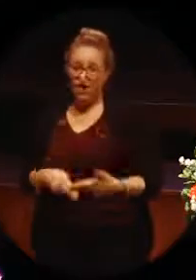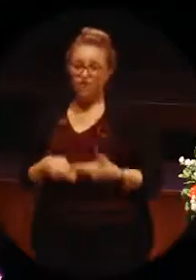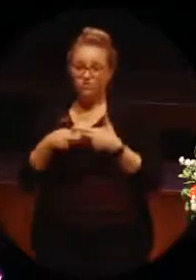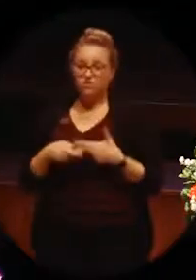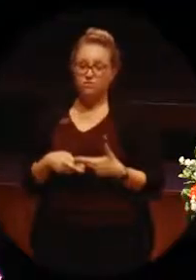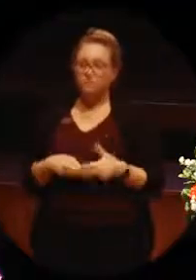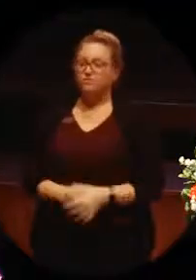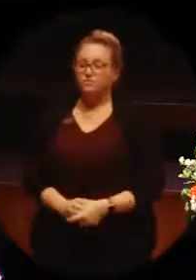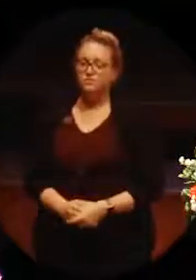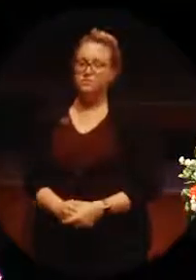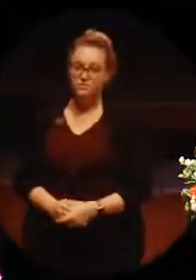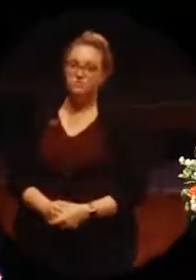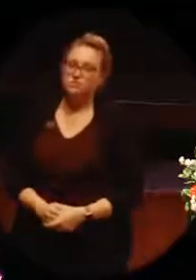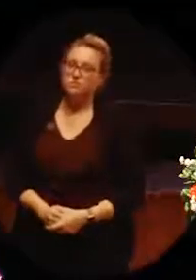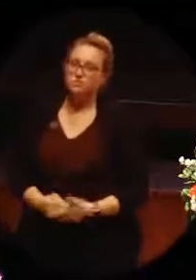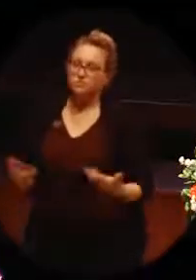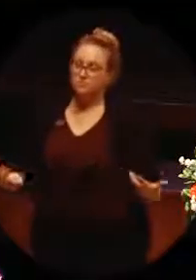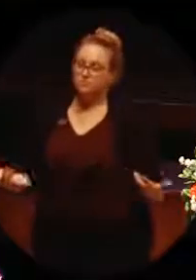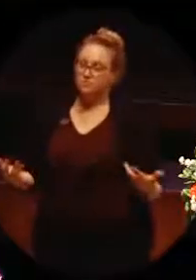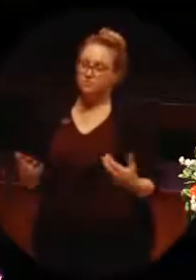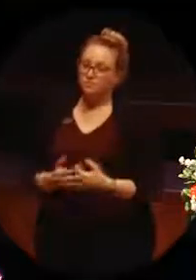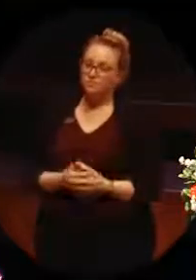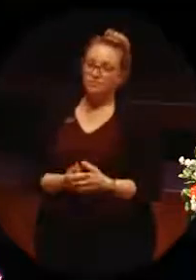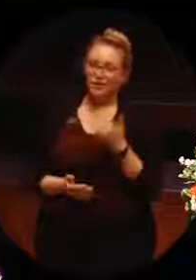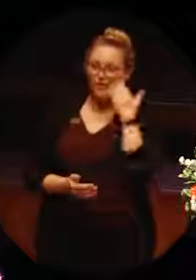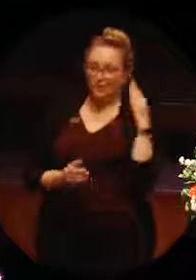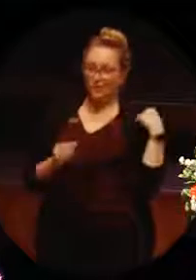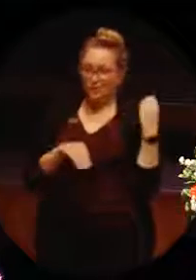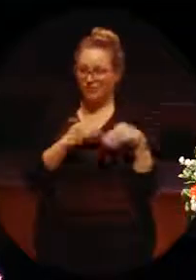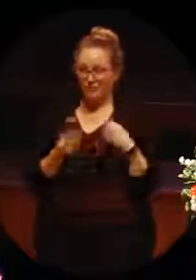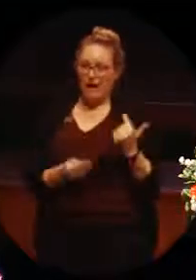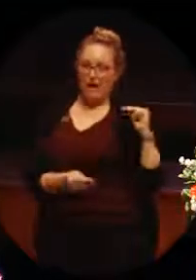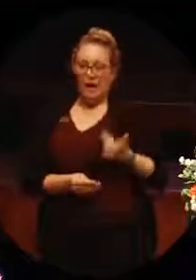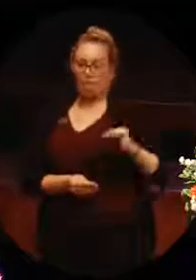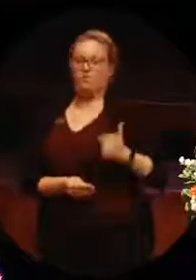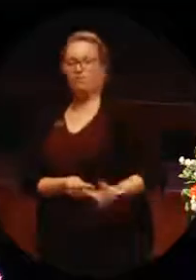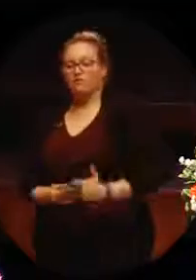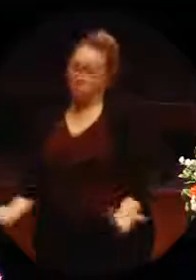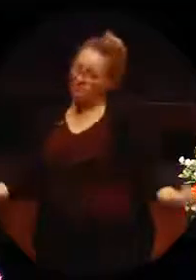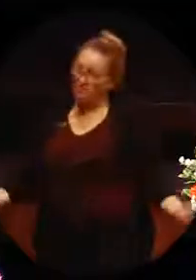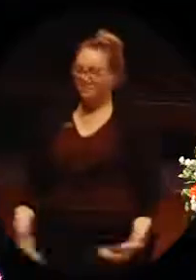500 pounds. Obviously, there's such a thing as recessive genes that skip a generation.